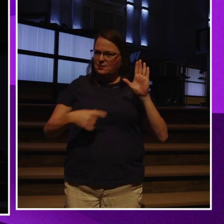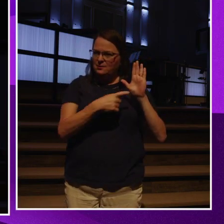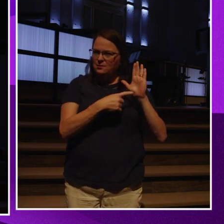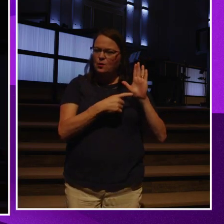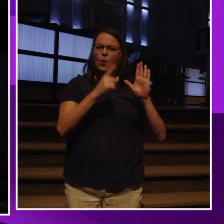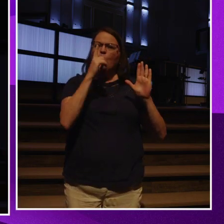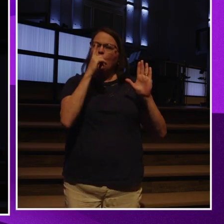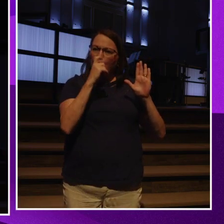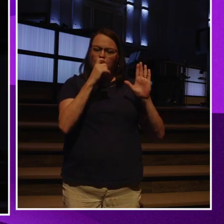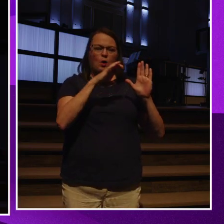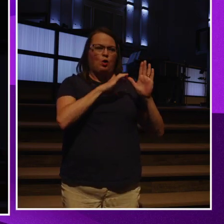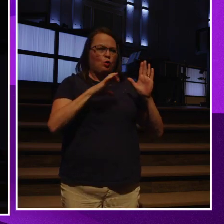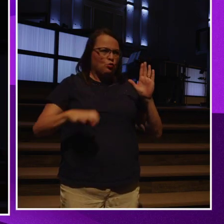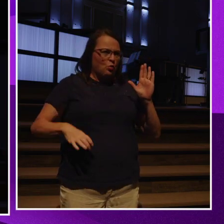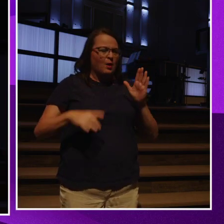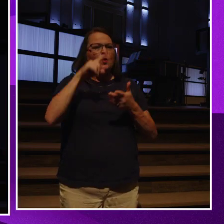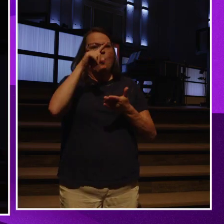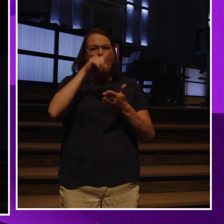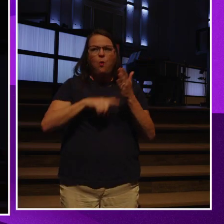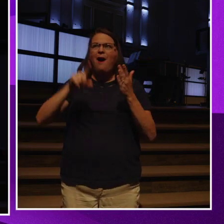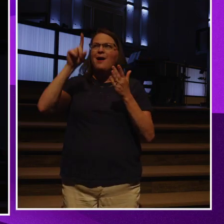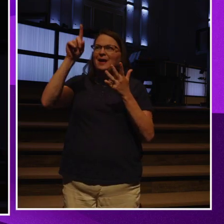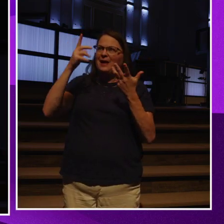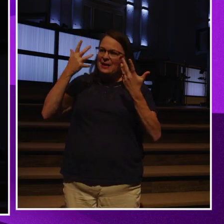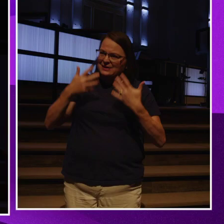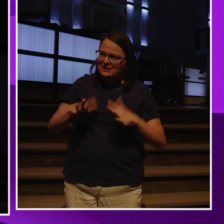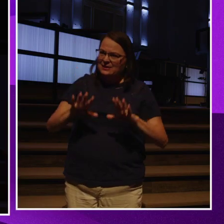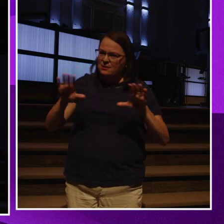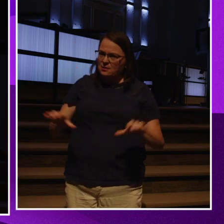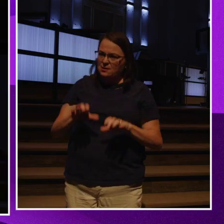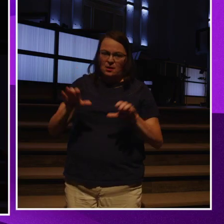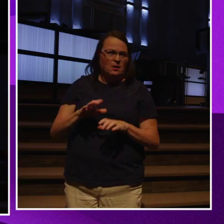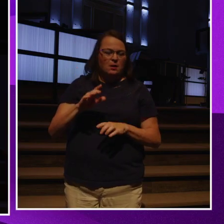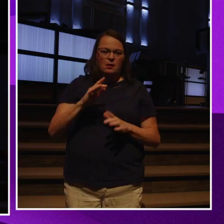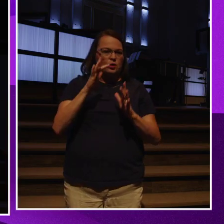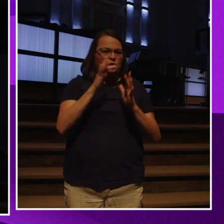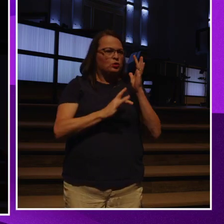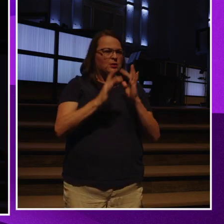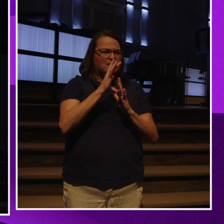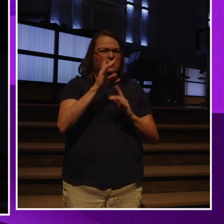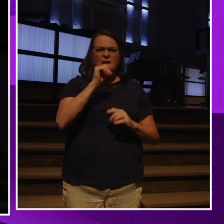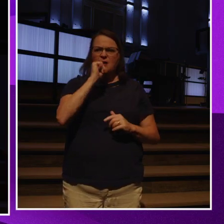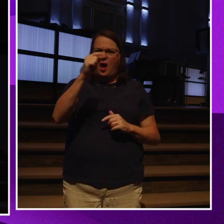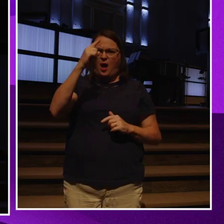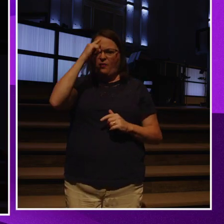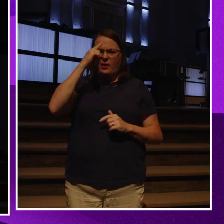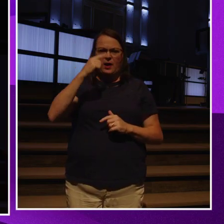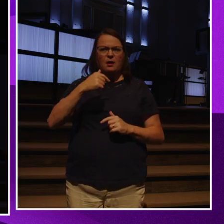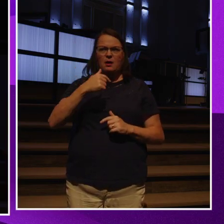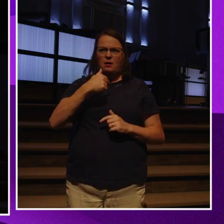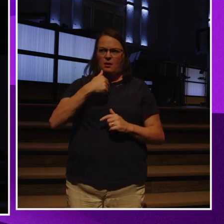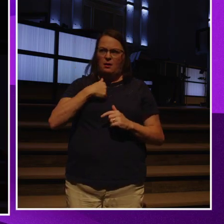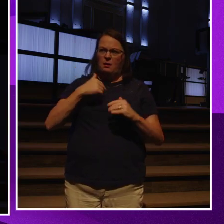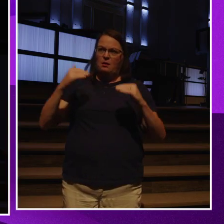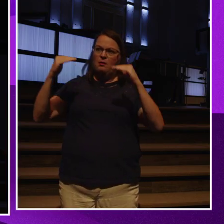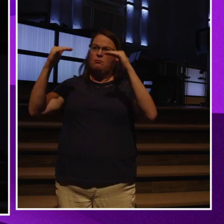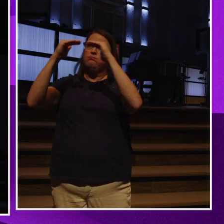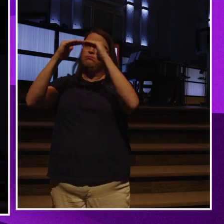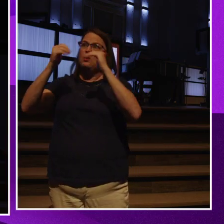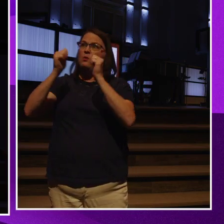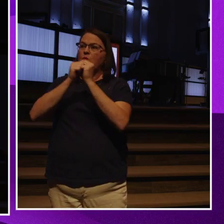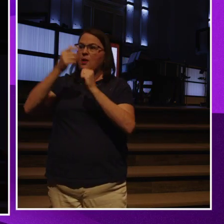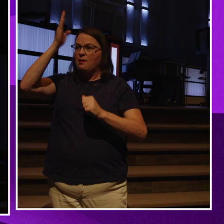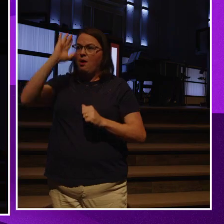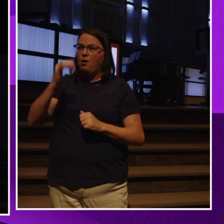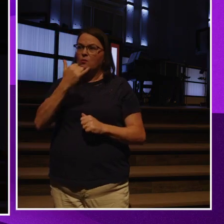what he had done, that he did not think equality with God. His place in heaven was something to be grasped or held